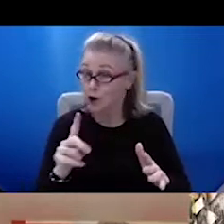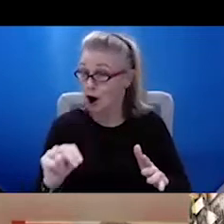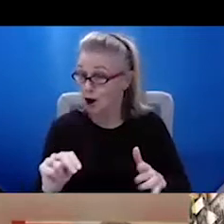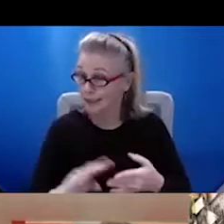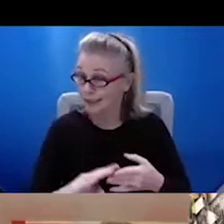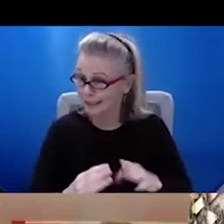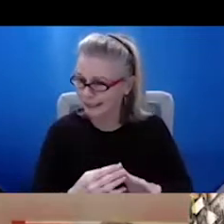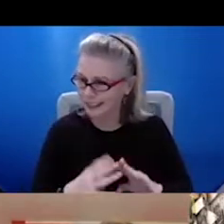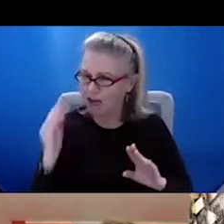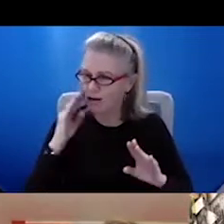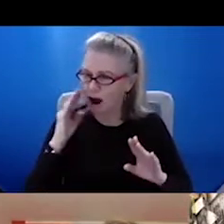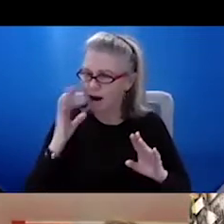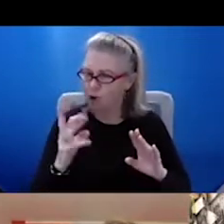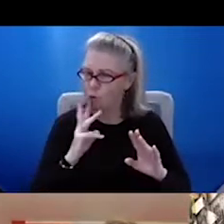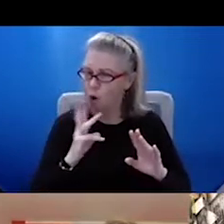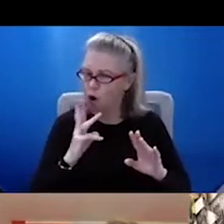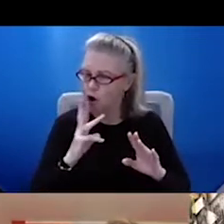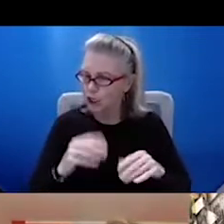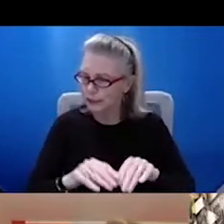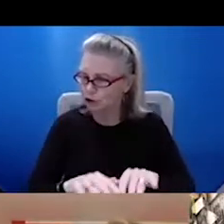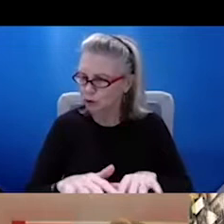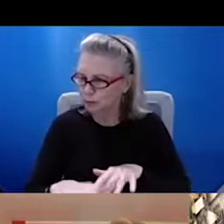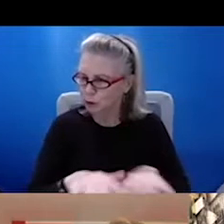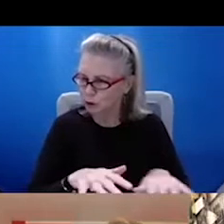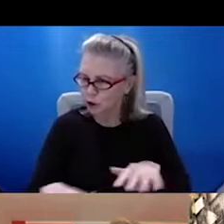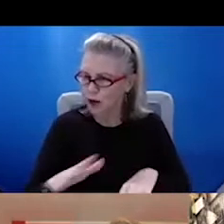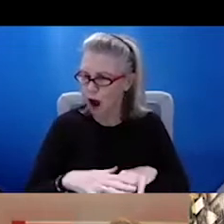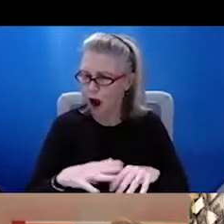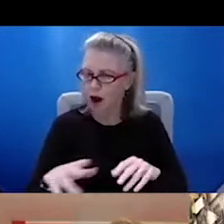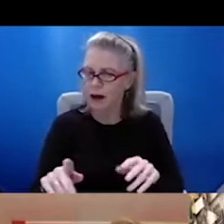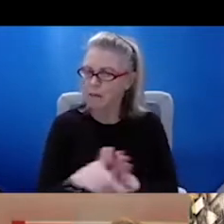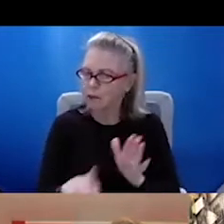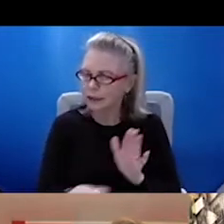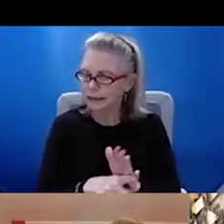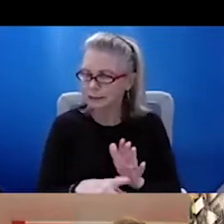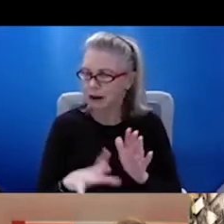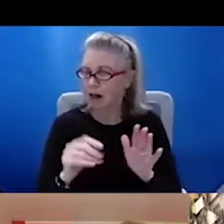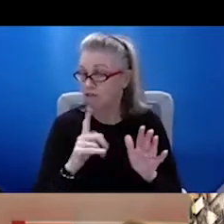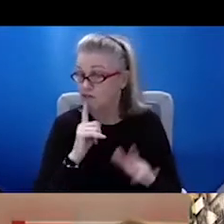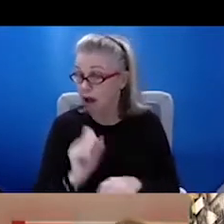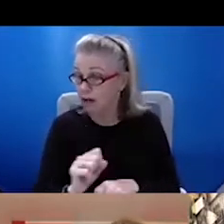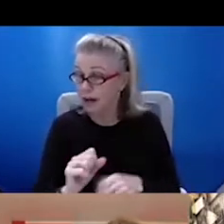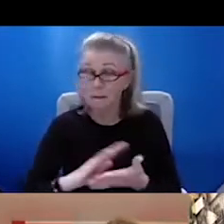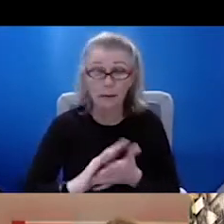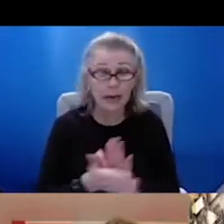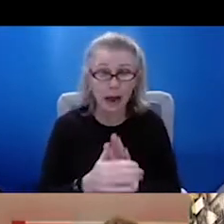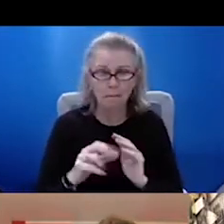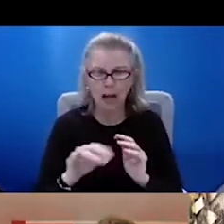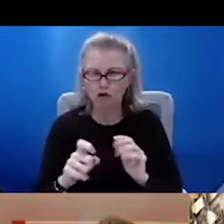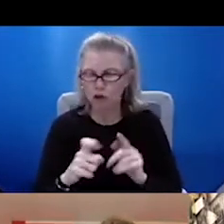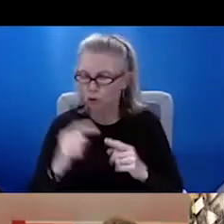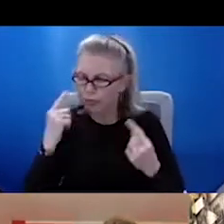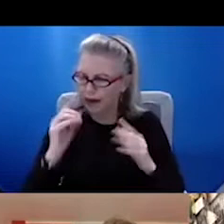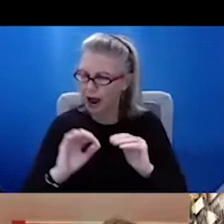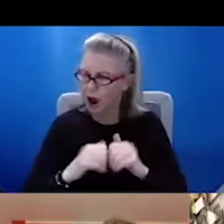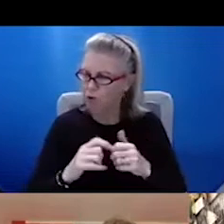of water distribution locally grounded on principle of ecological solidarity and became the matrix to rethink how to